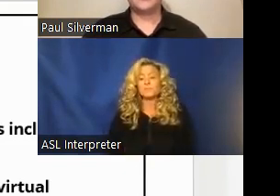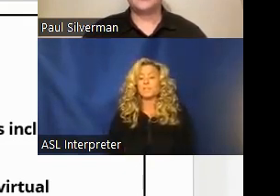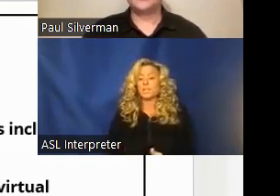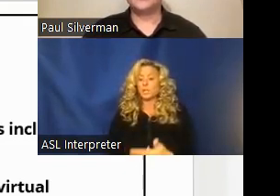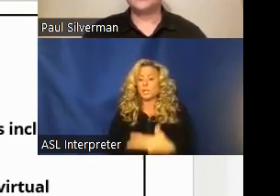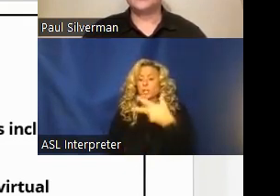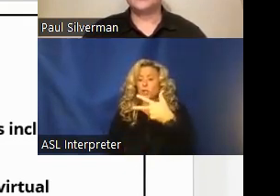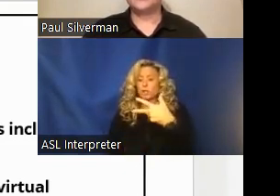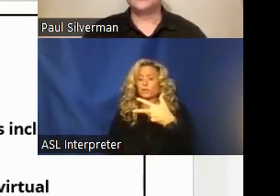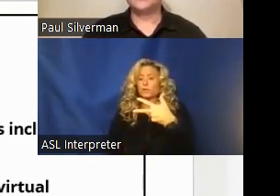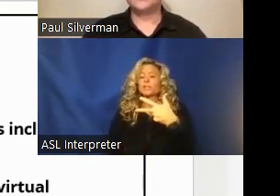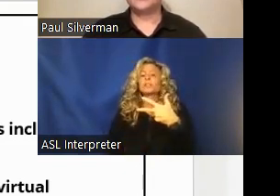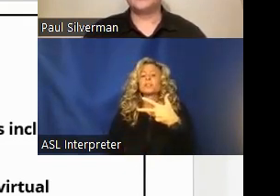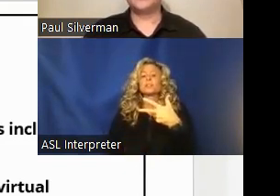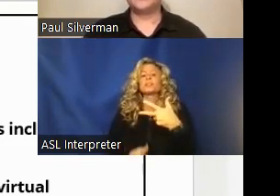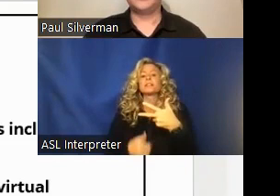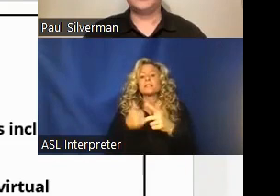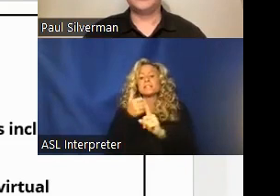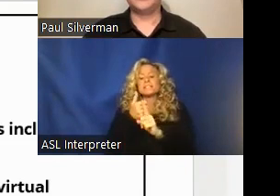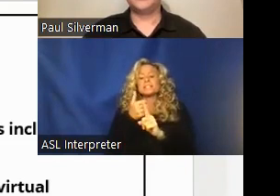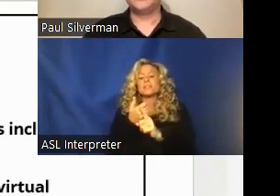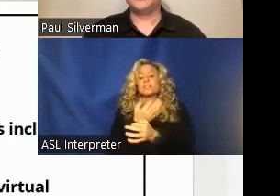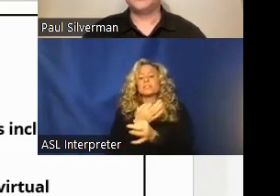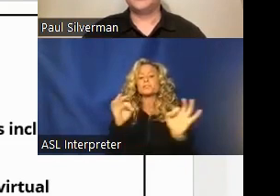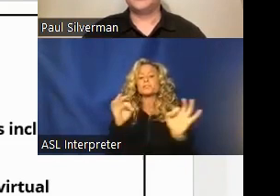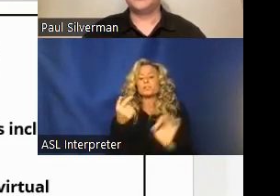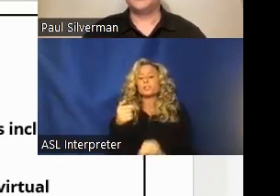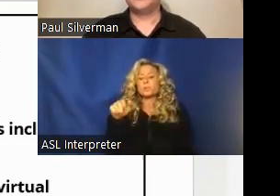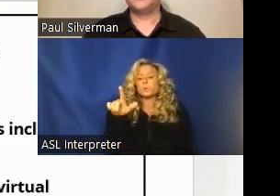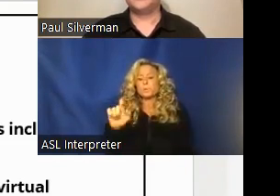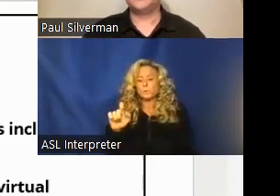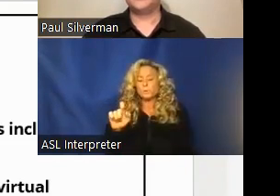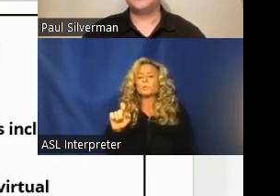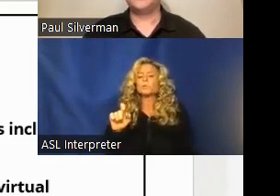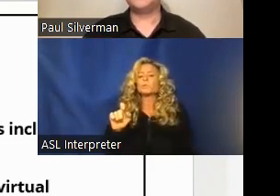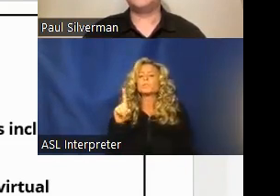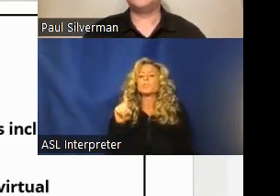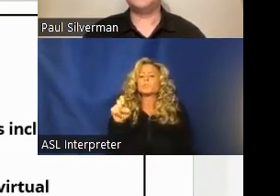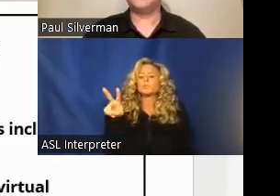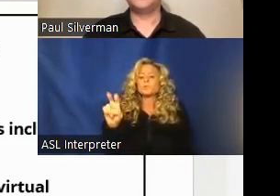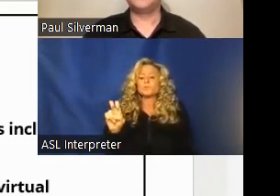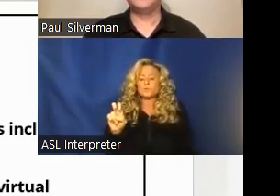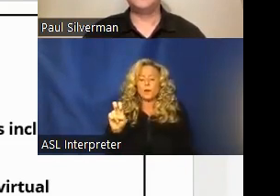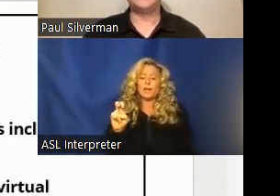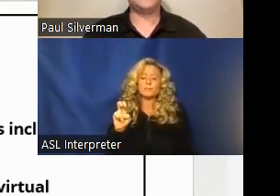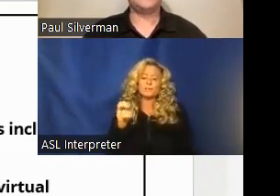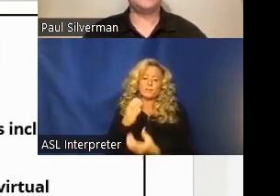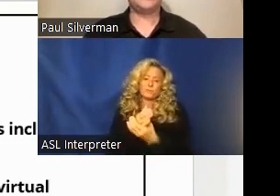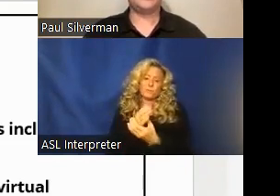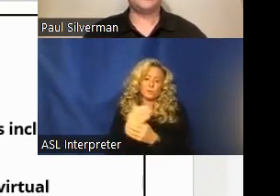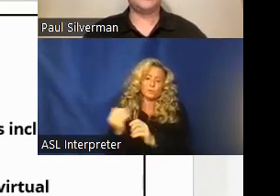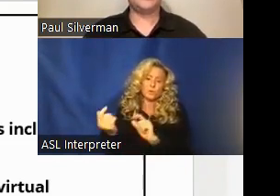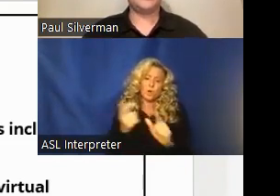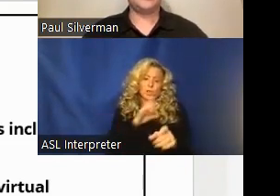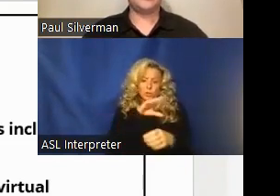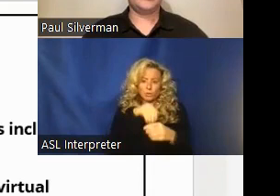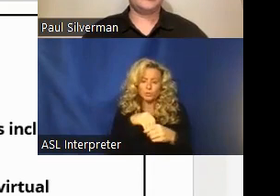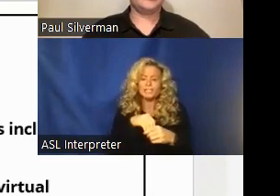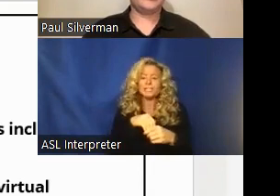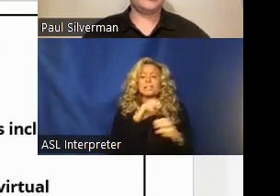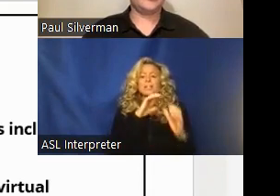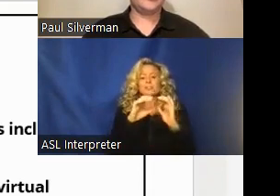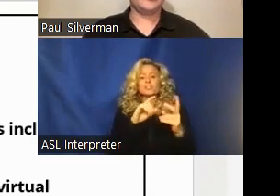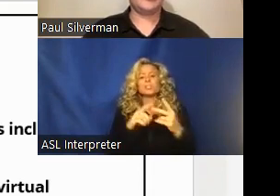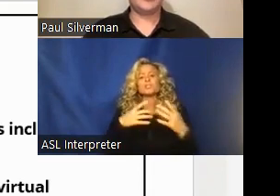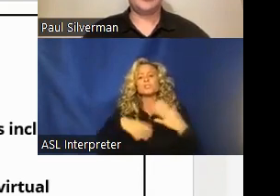free Google Drive folder, some resources on how to make sure everyone's included in a conversation, dress code for in-person and